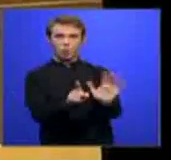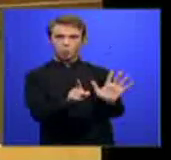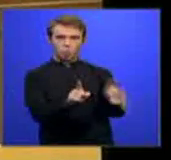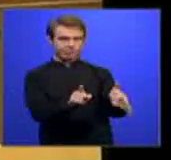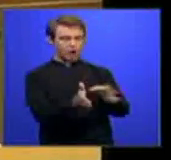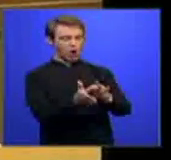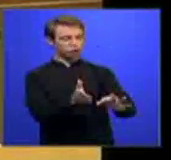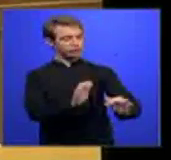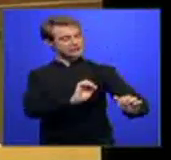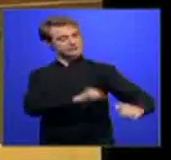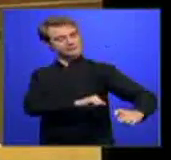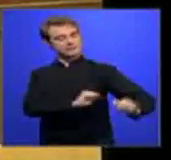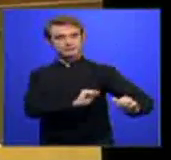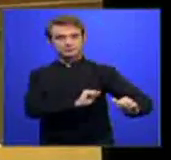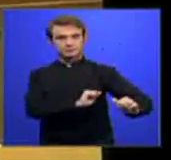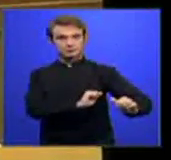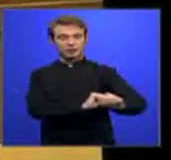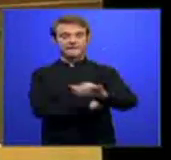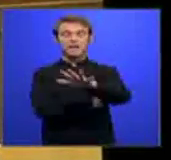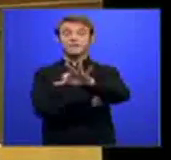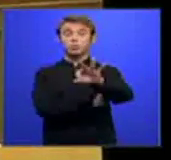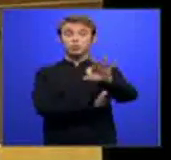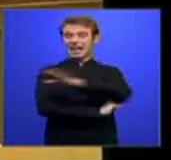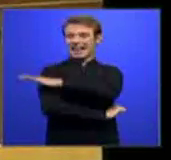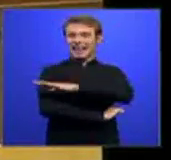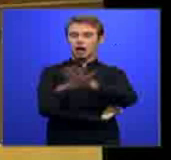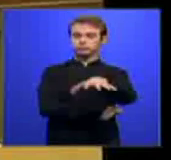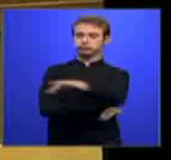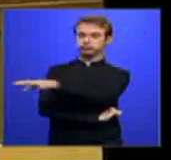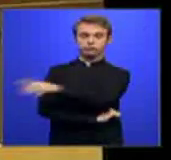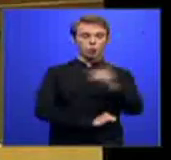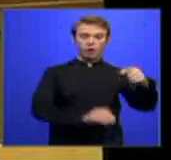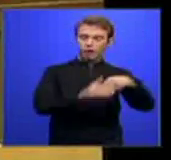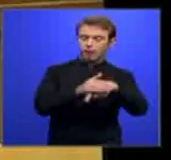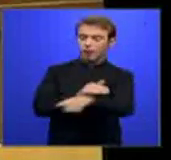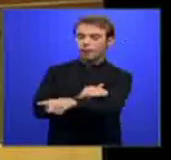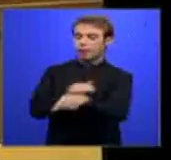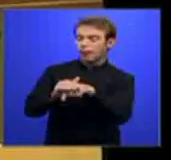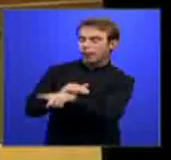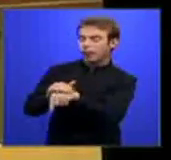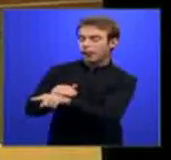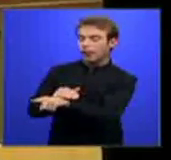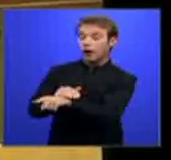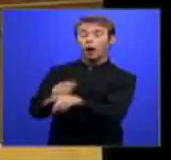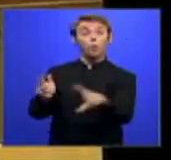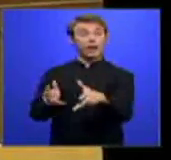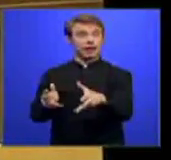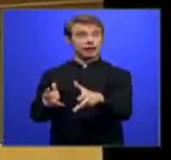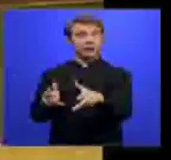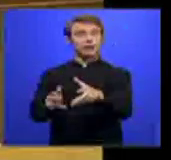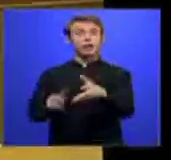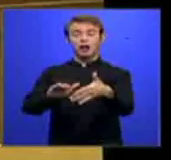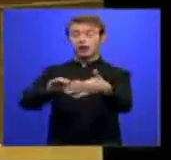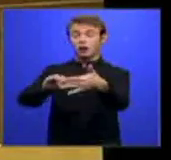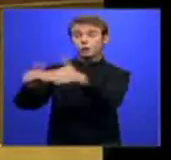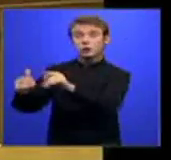services at 533 clinics within villages and townships in 10 of